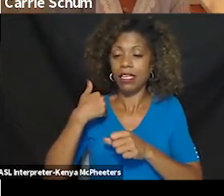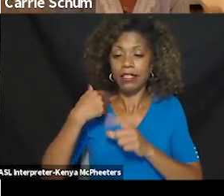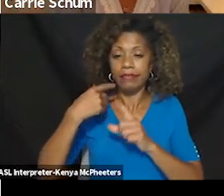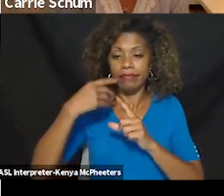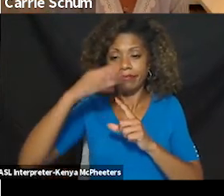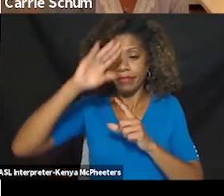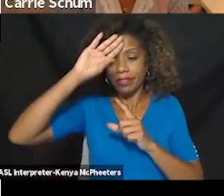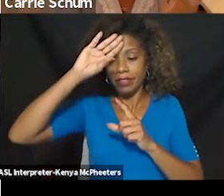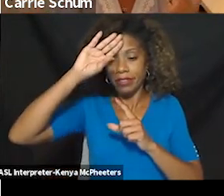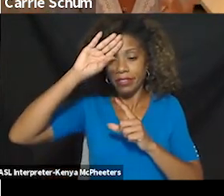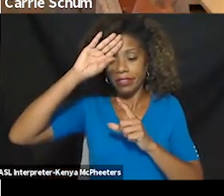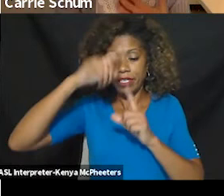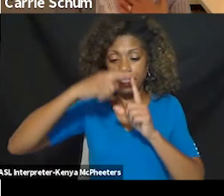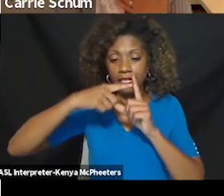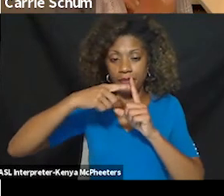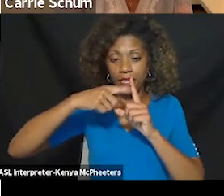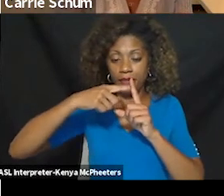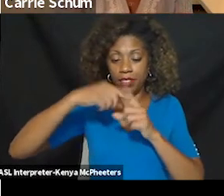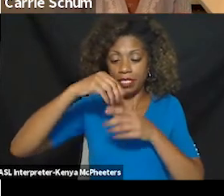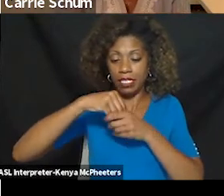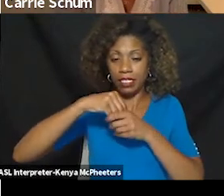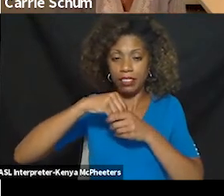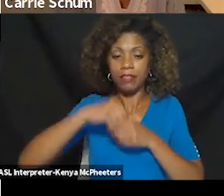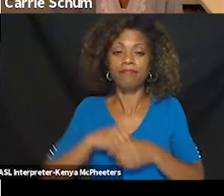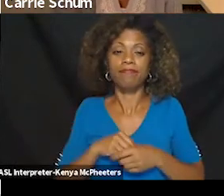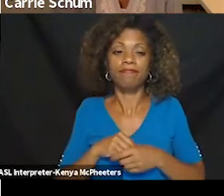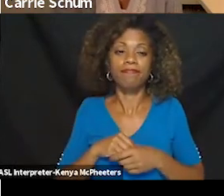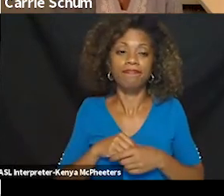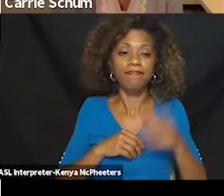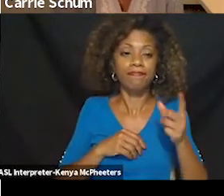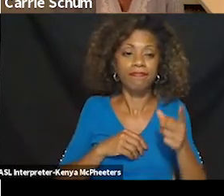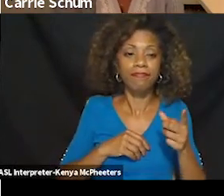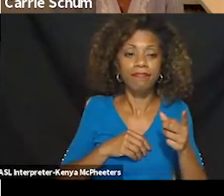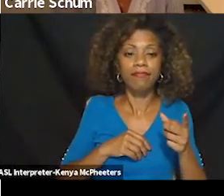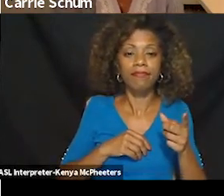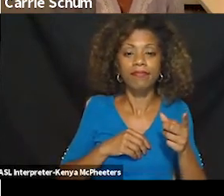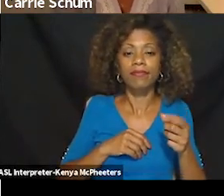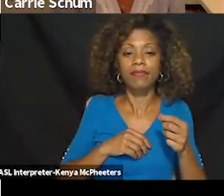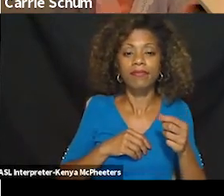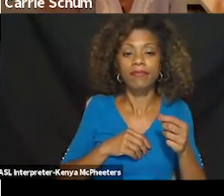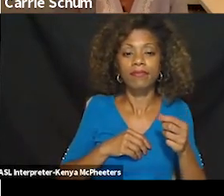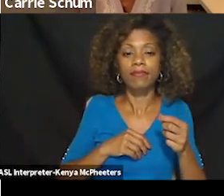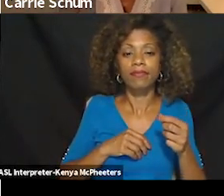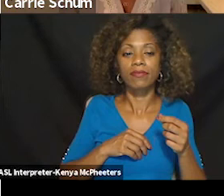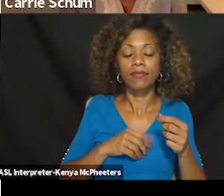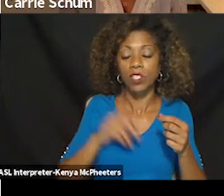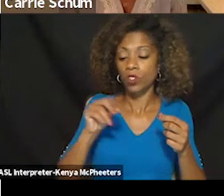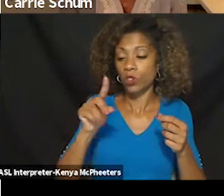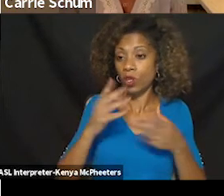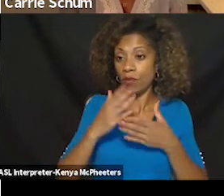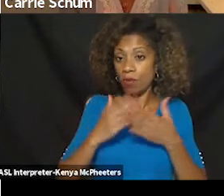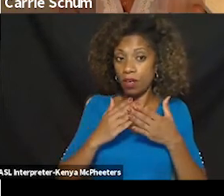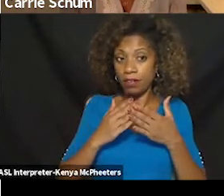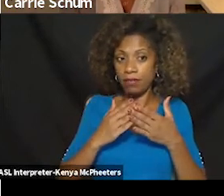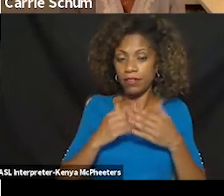ideas of social proof, wanting to be some part of something bigger than yourself. You know, Hattaway's calling card is our aspirational messaging.